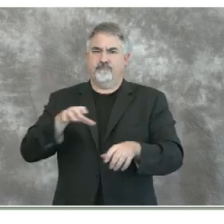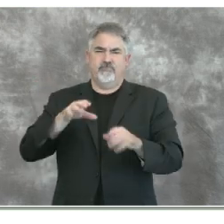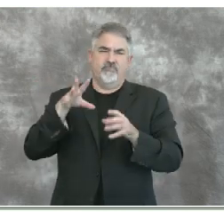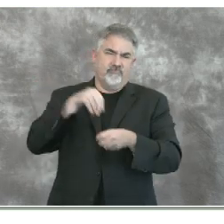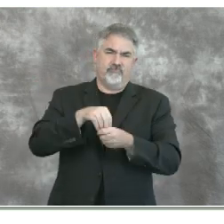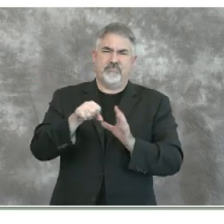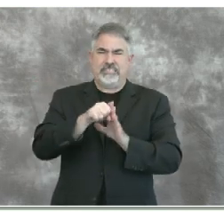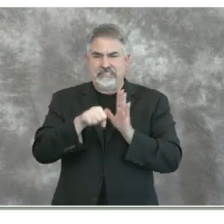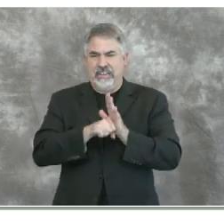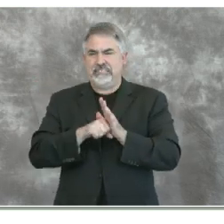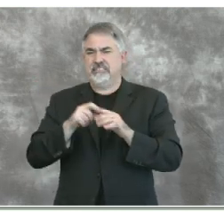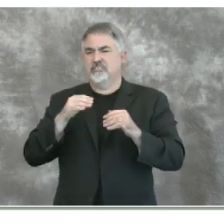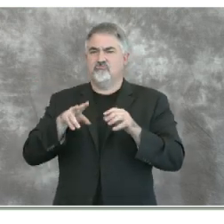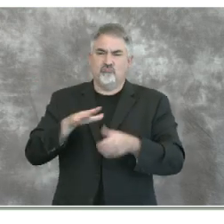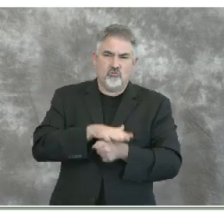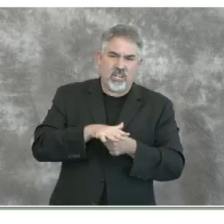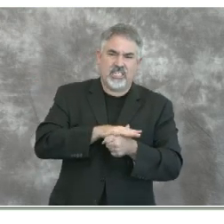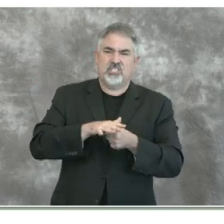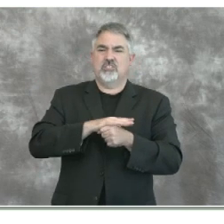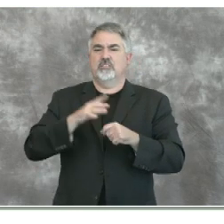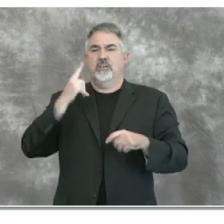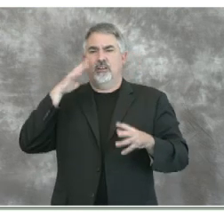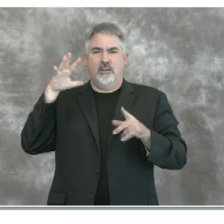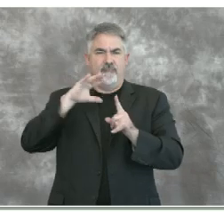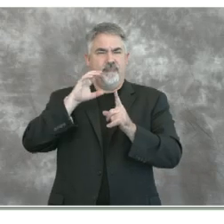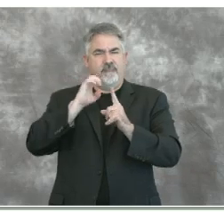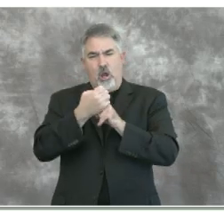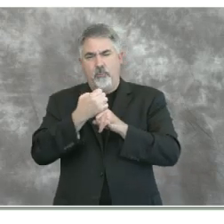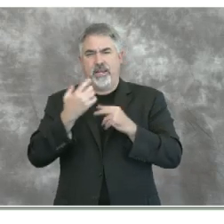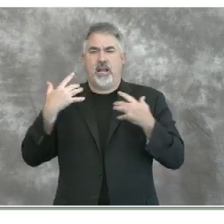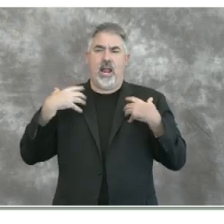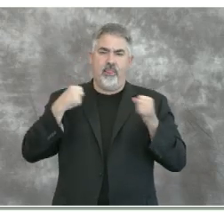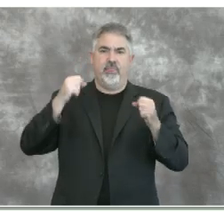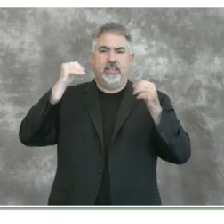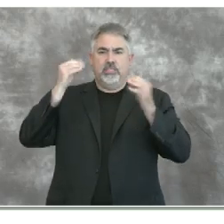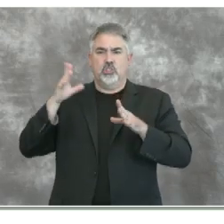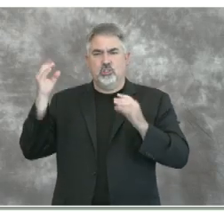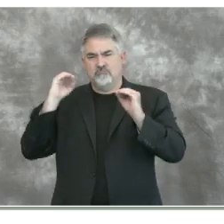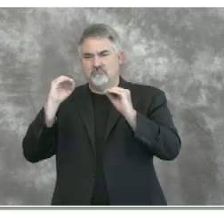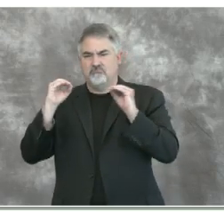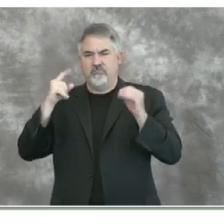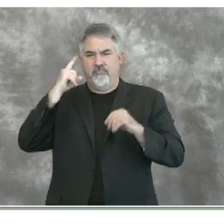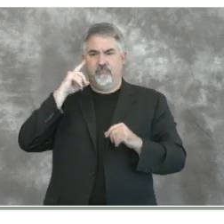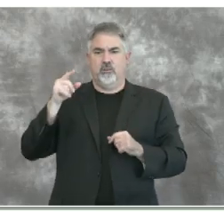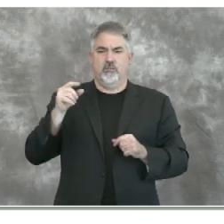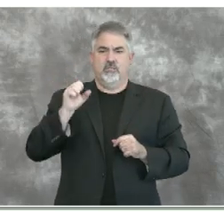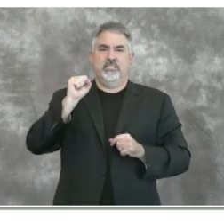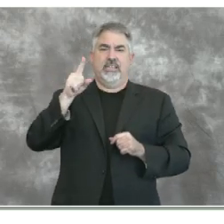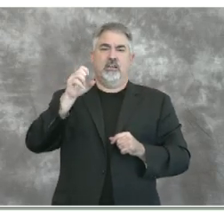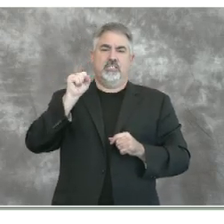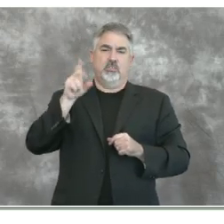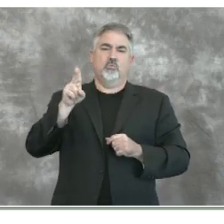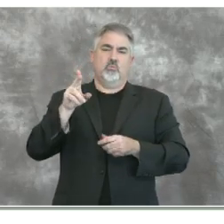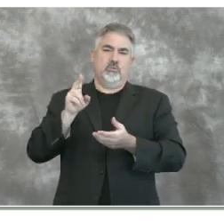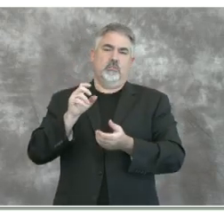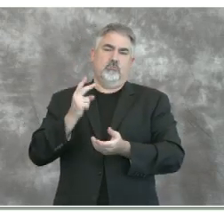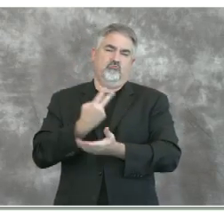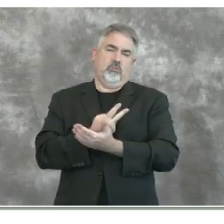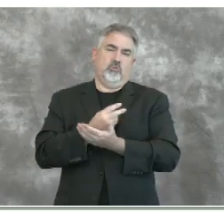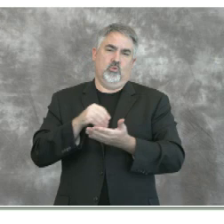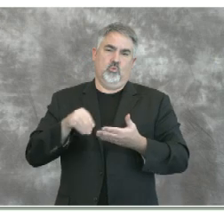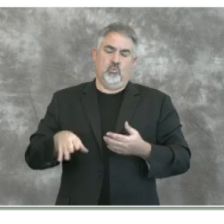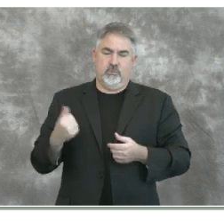an environmental health professor for San Diego State University Graduate School of Public Health. She actively